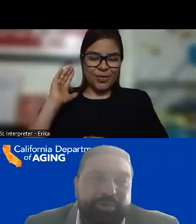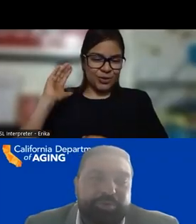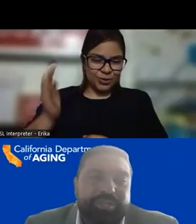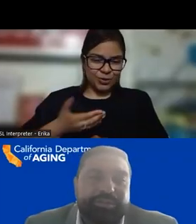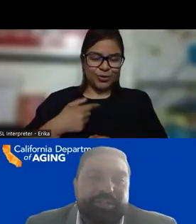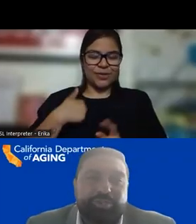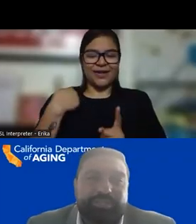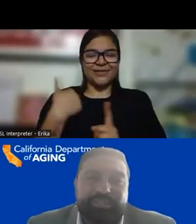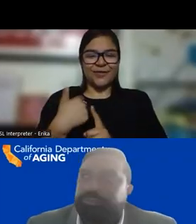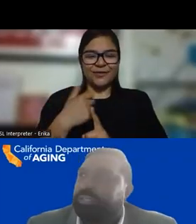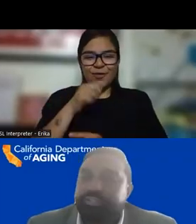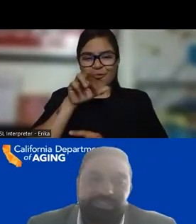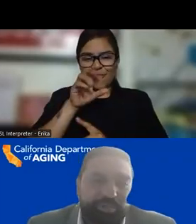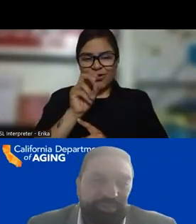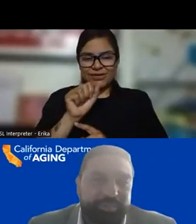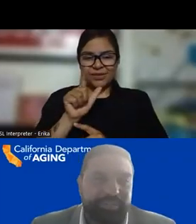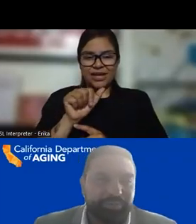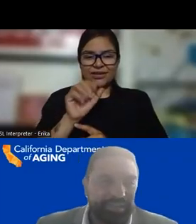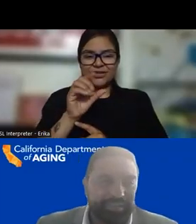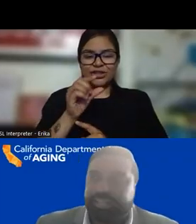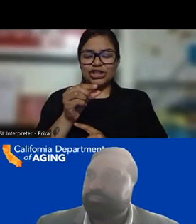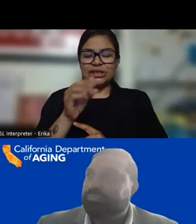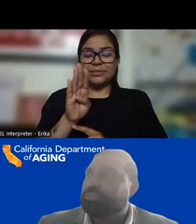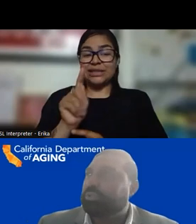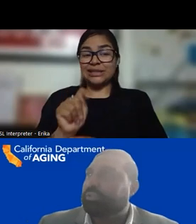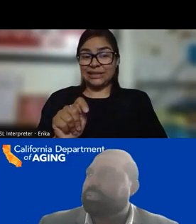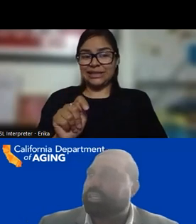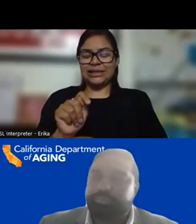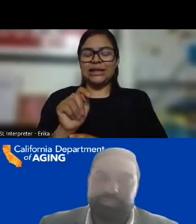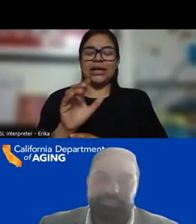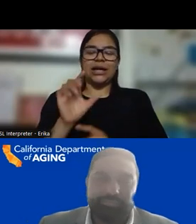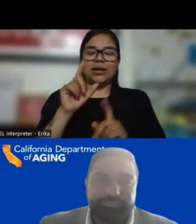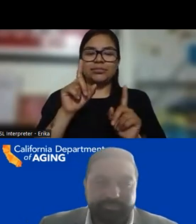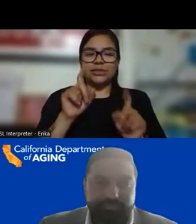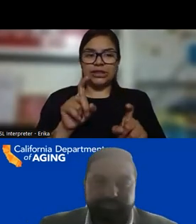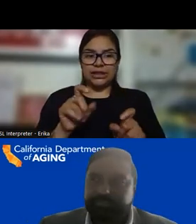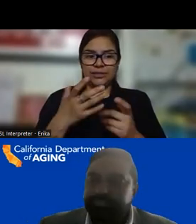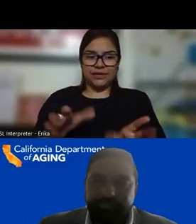our upcoming older adult LGBTQ study and survey with you today. So we can go to the next slide, please.